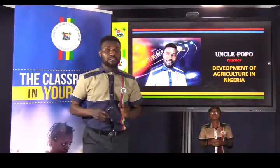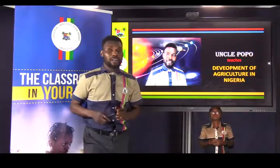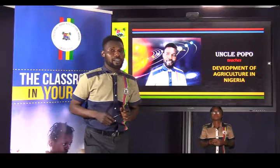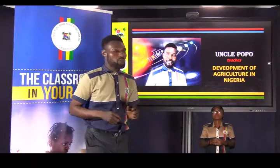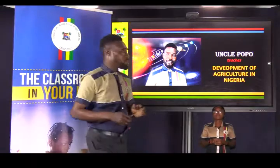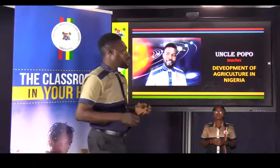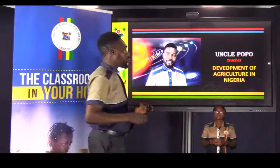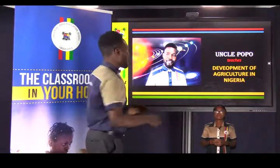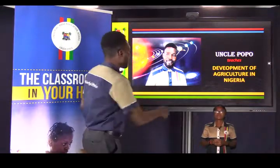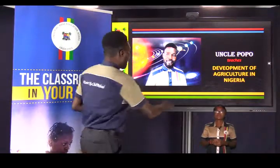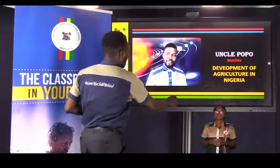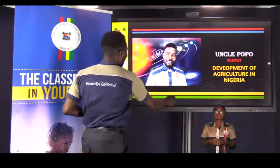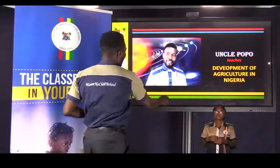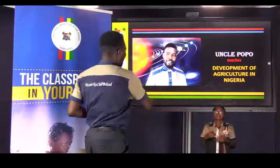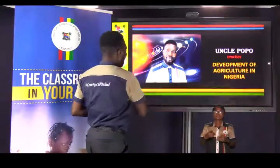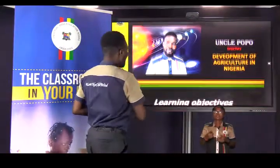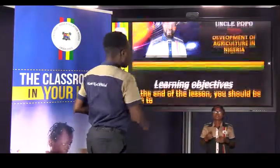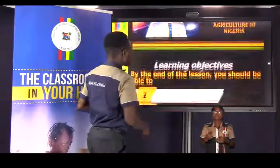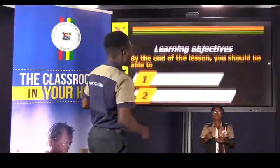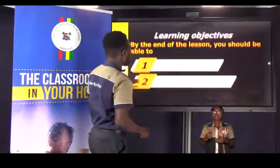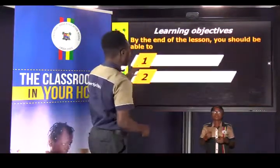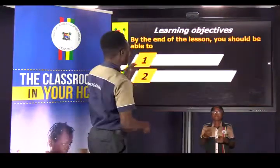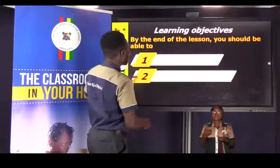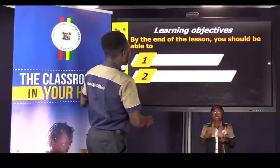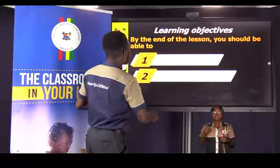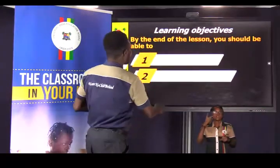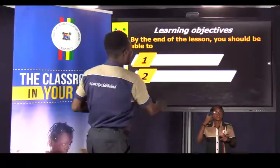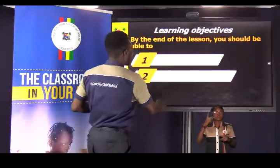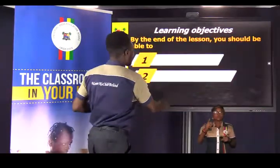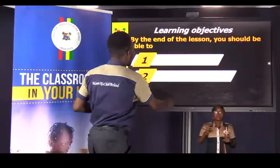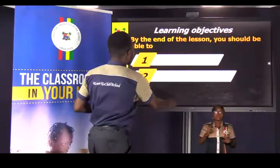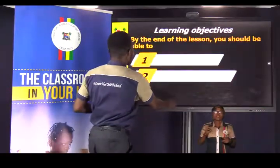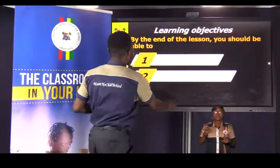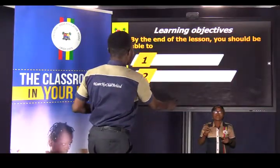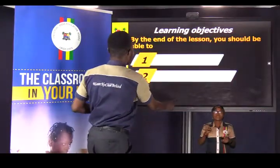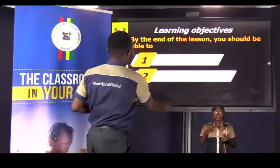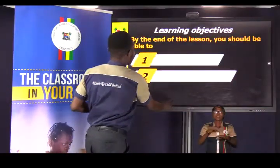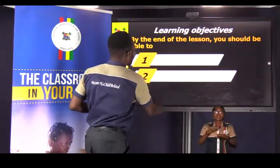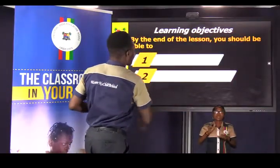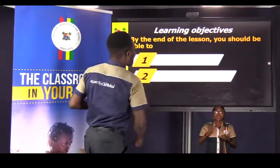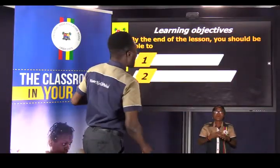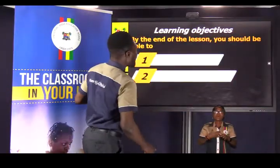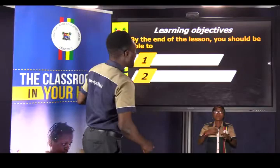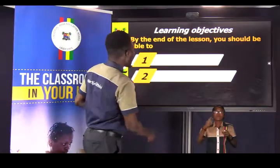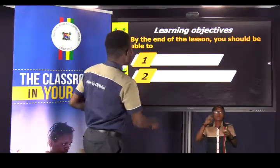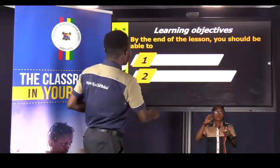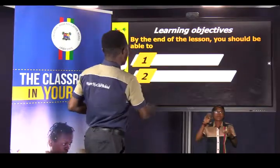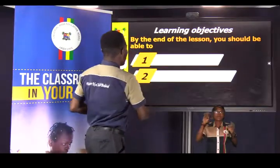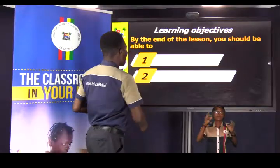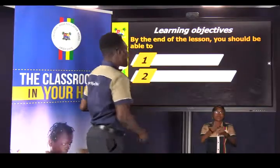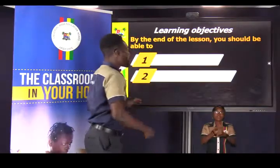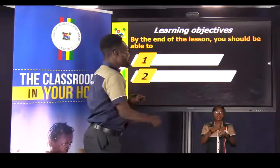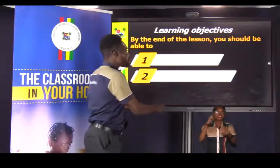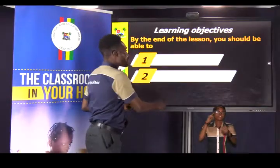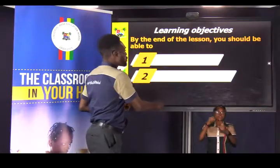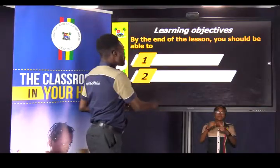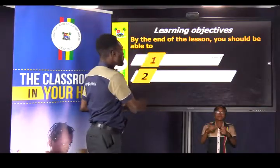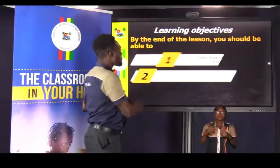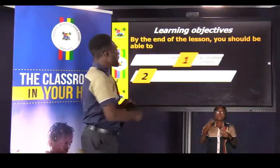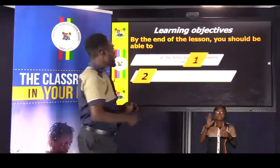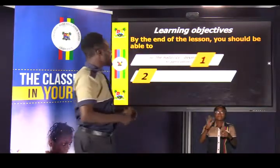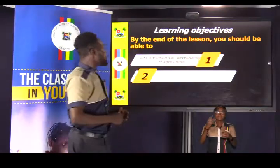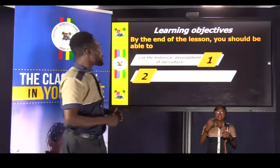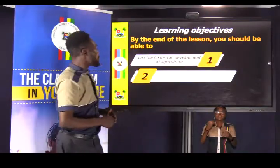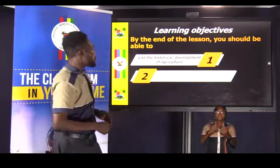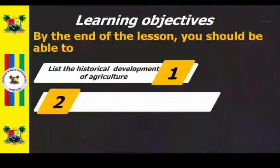in Nigeria. Before that, let's look at the learning objectives. By the end of the lesson, you